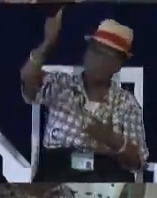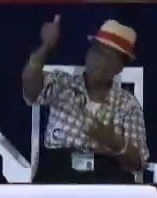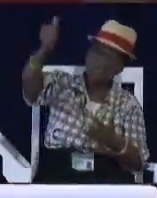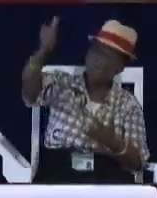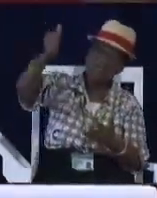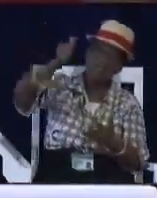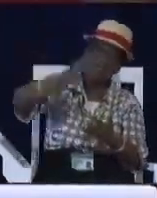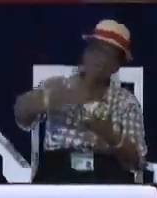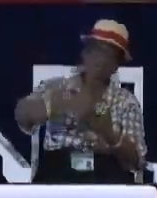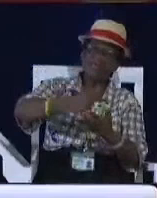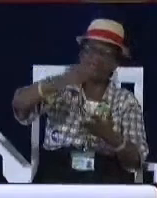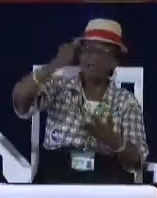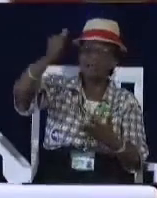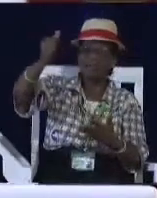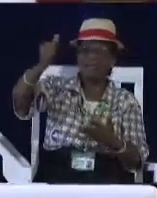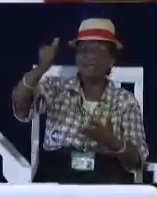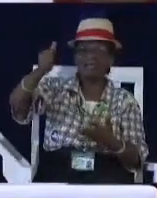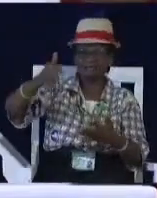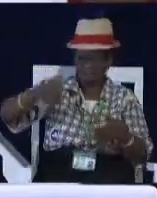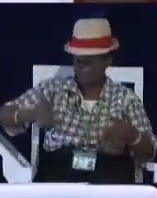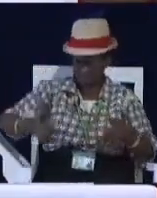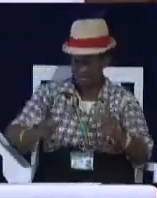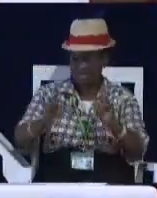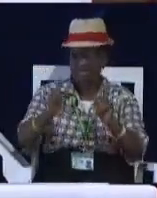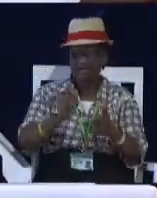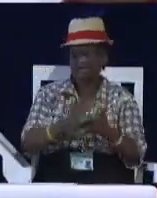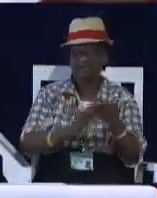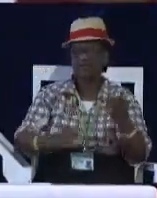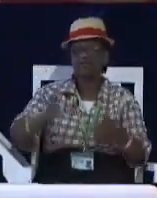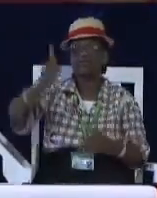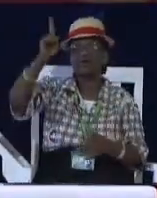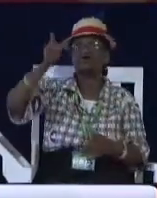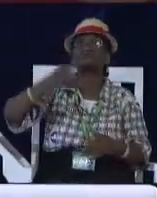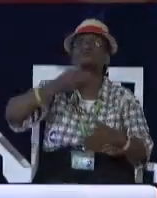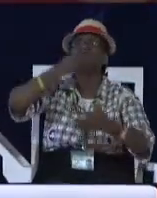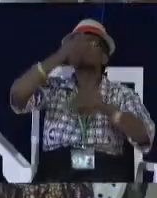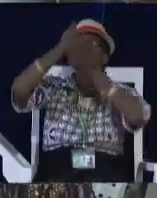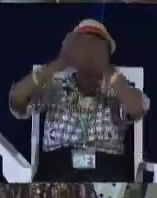Amen. Well, let someone shout hallelujah.